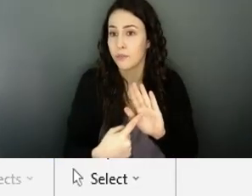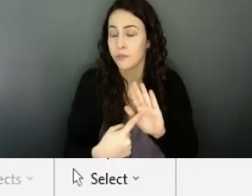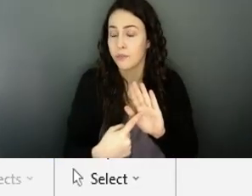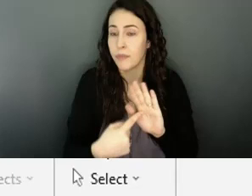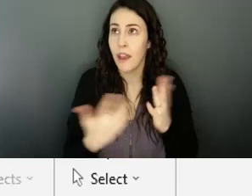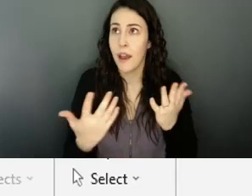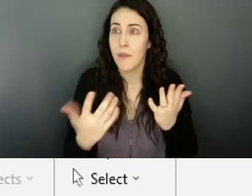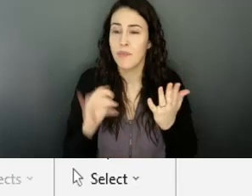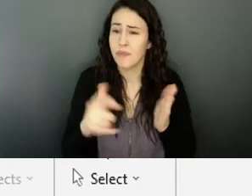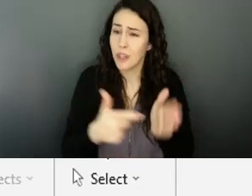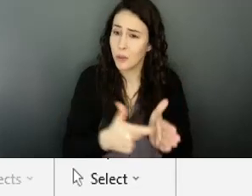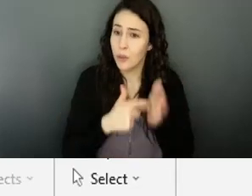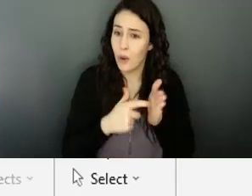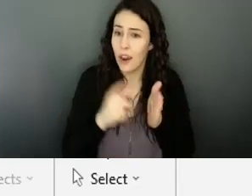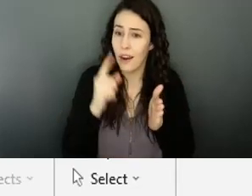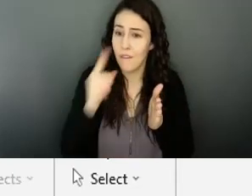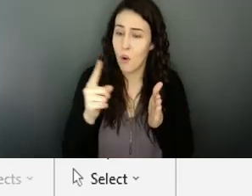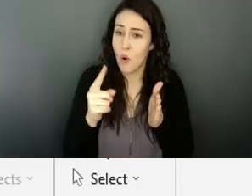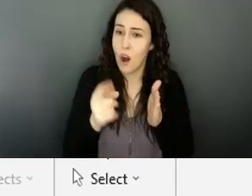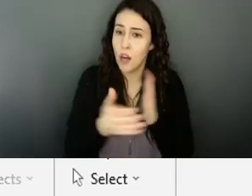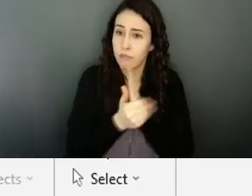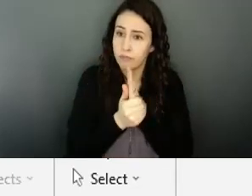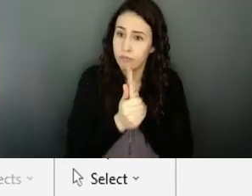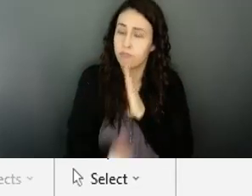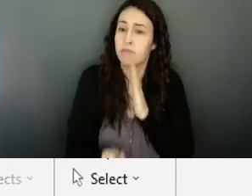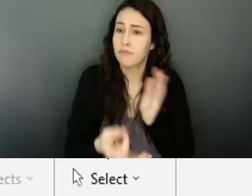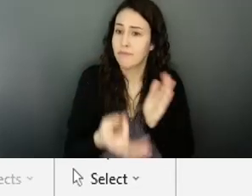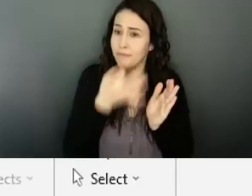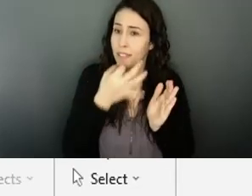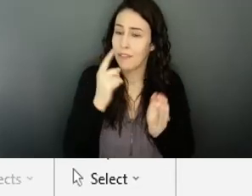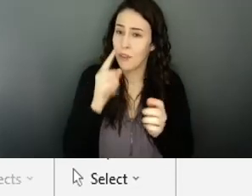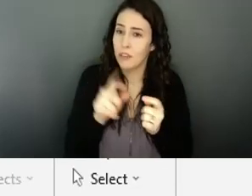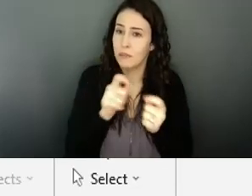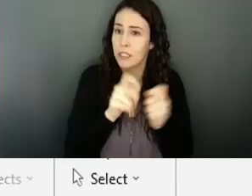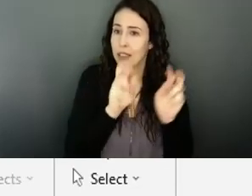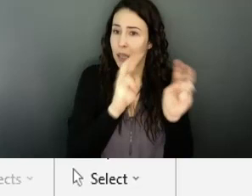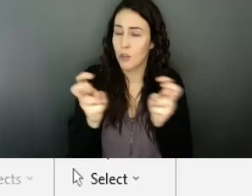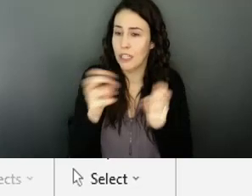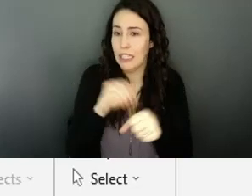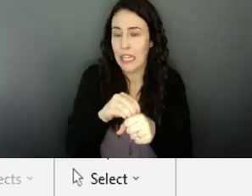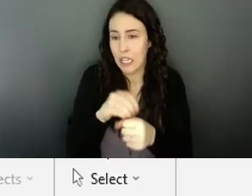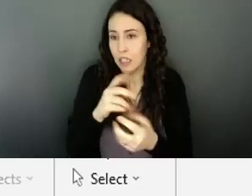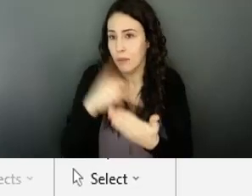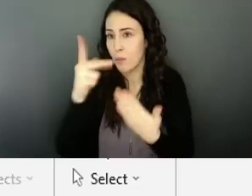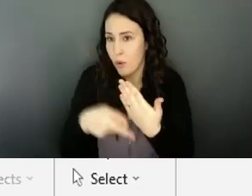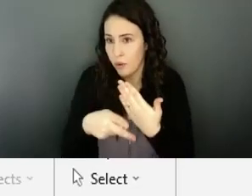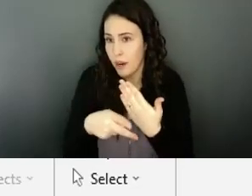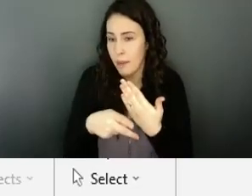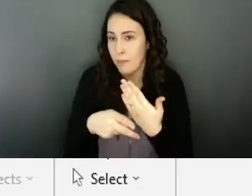It's required for the mastery of a subject matter in a particular program that the students are